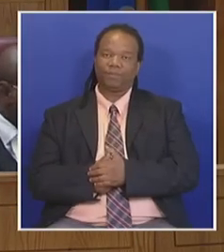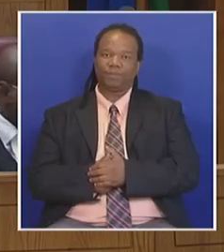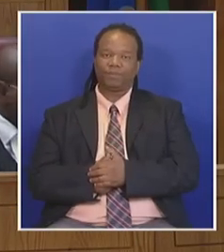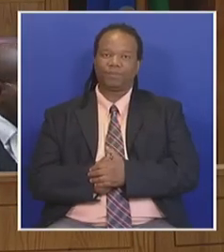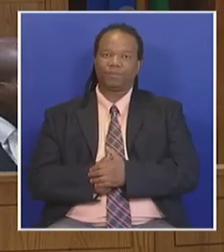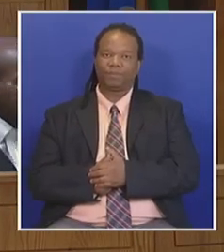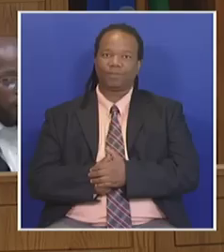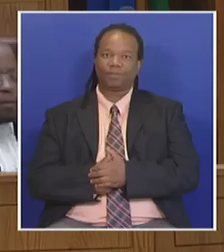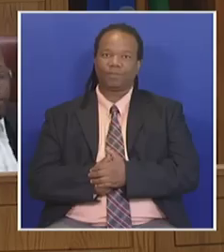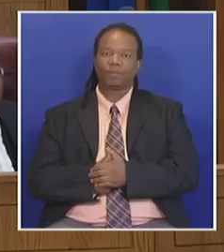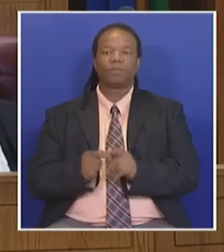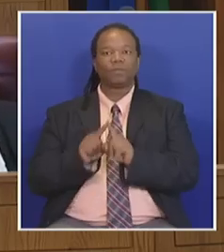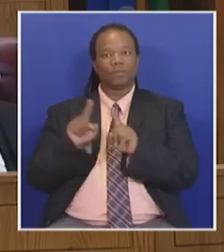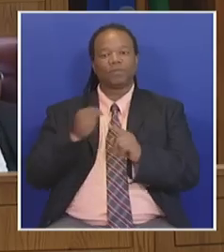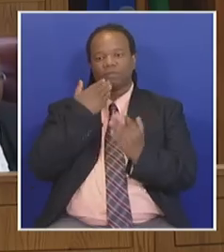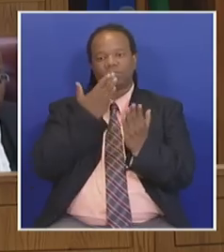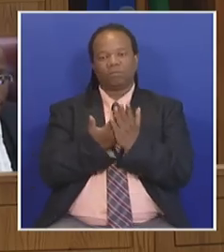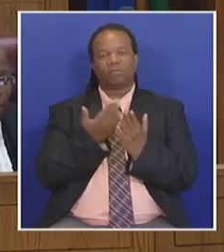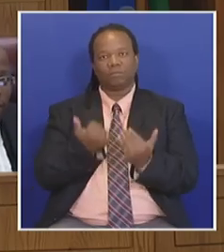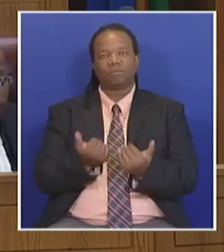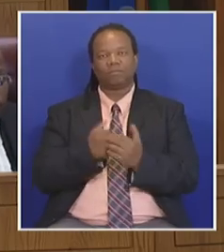that is a notice of a motion.